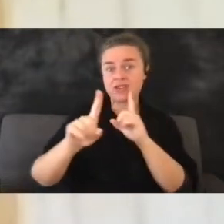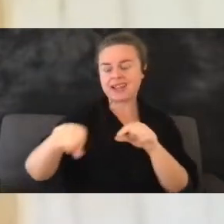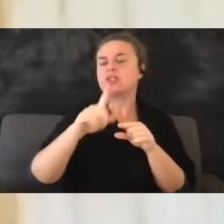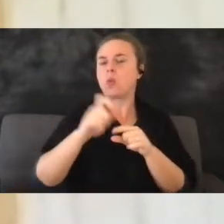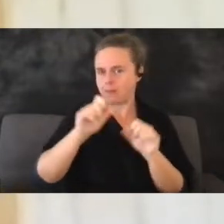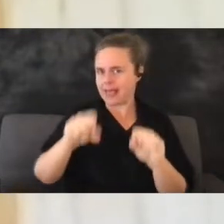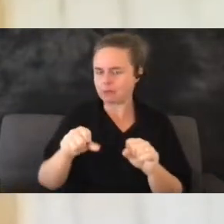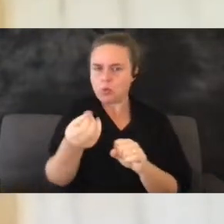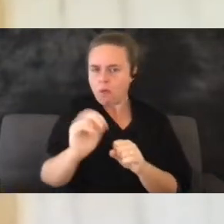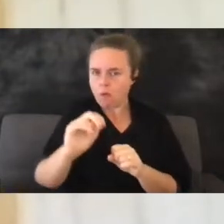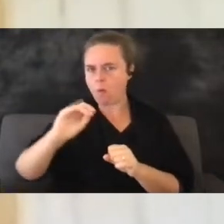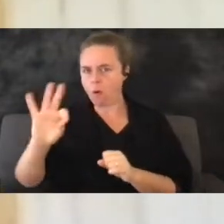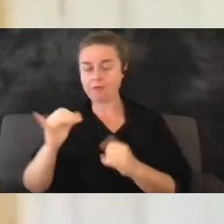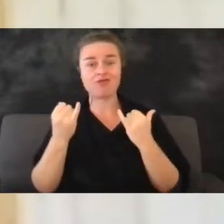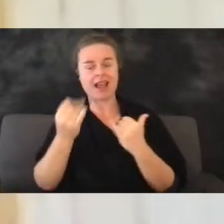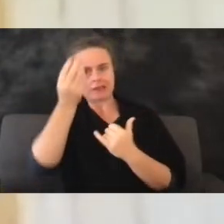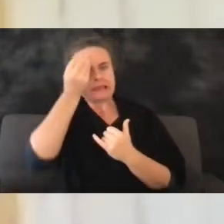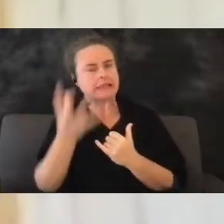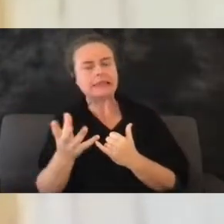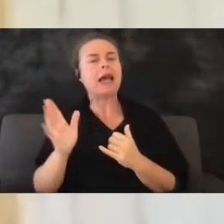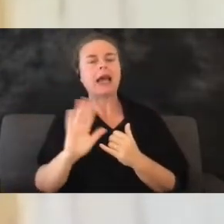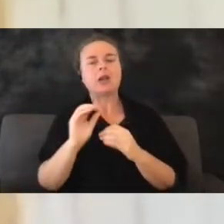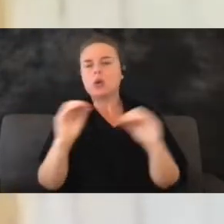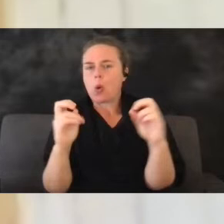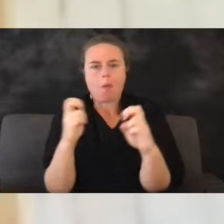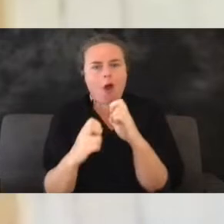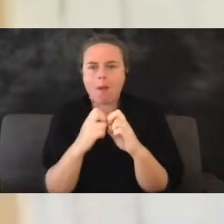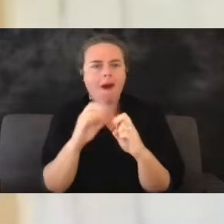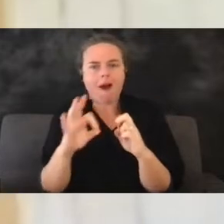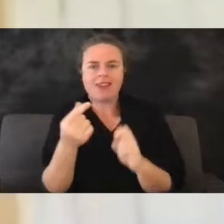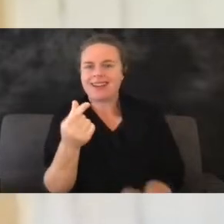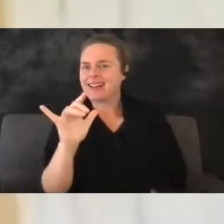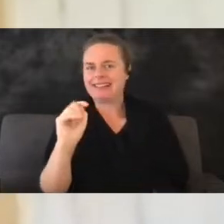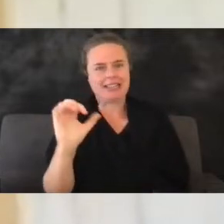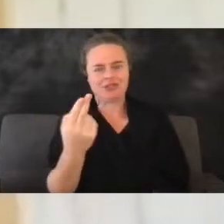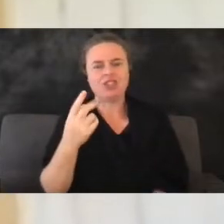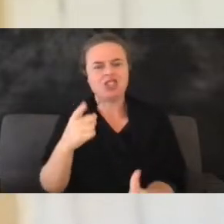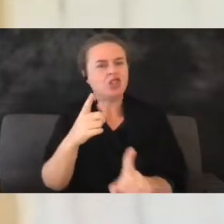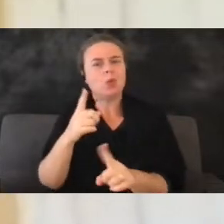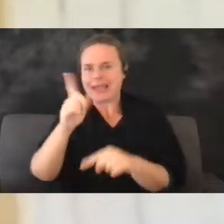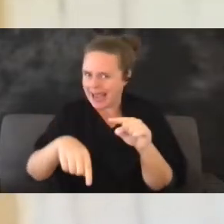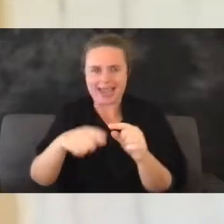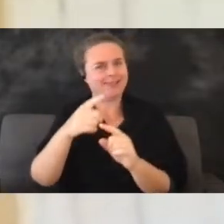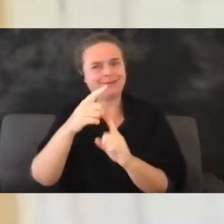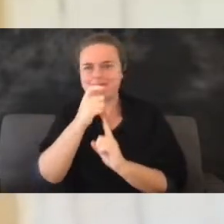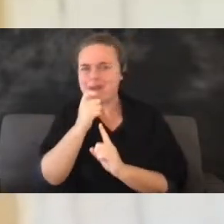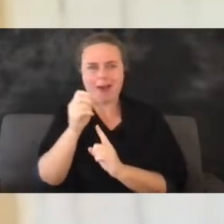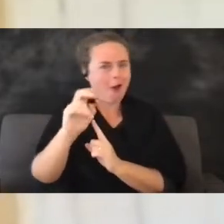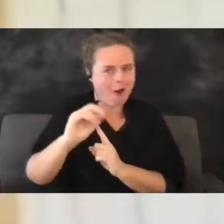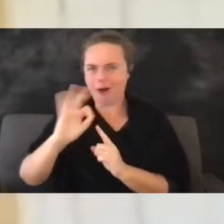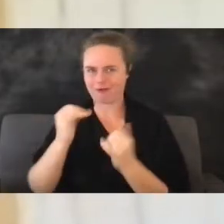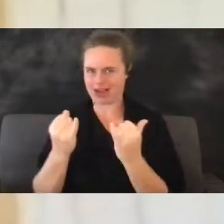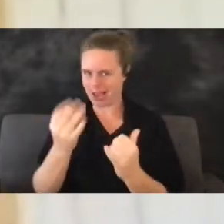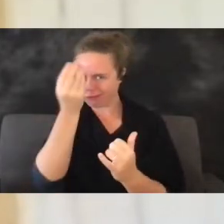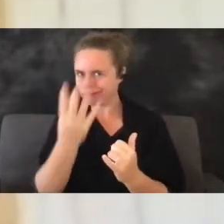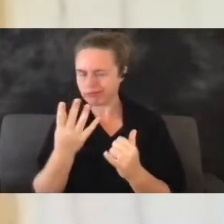for now, it's not a technical glitch. We're just trying something new to try to streamline what we're seeing and hopefully give you all a chance to sit back and relax